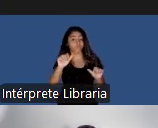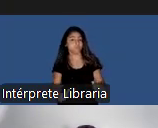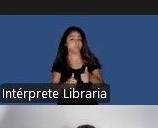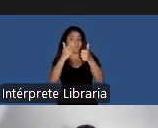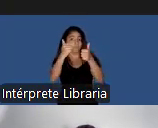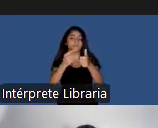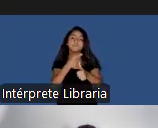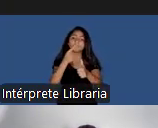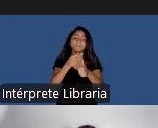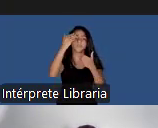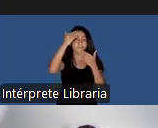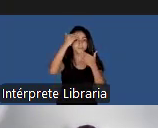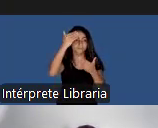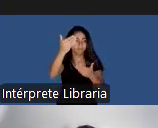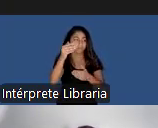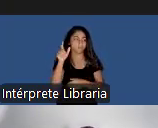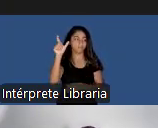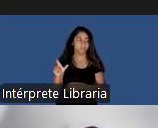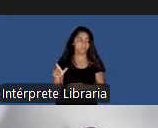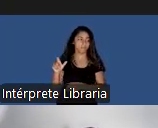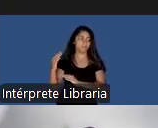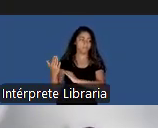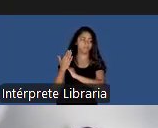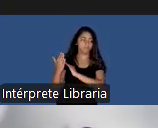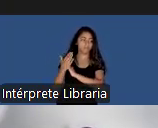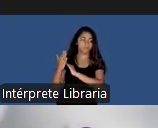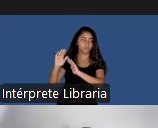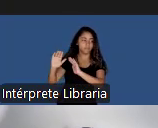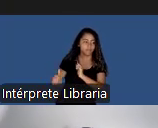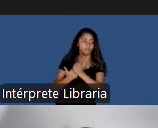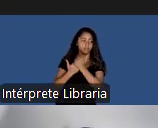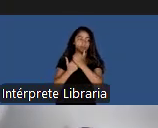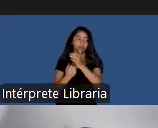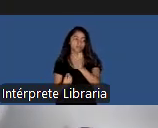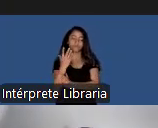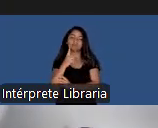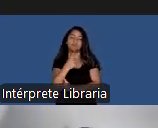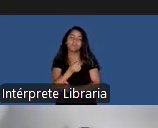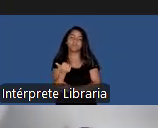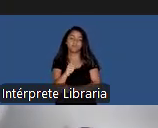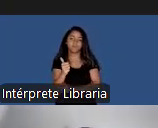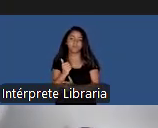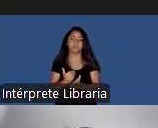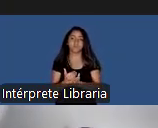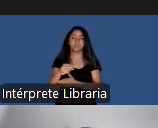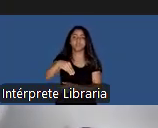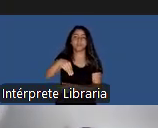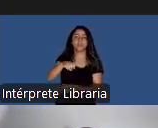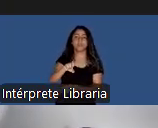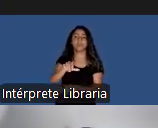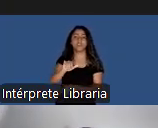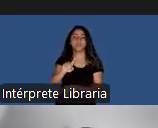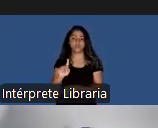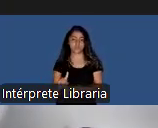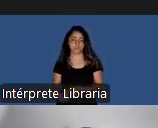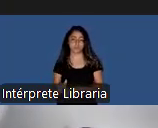the better. I know. I'd like to first thank the co-founder of Méliuz, who